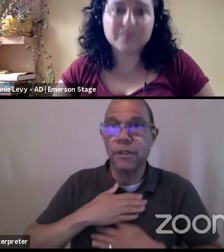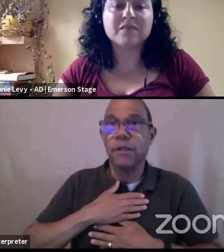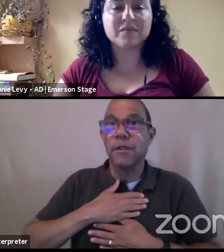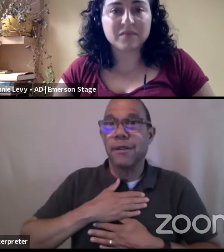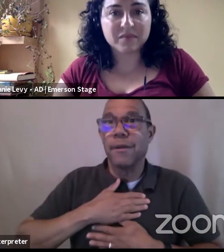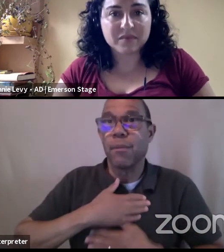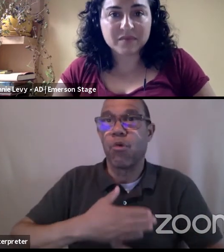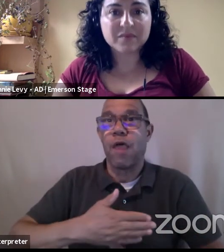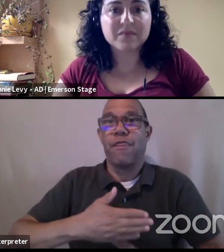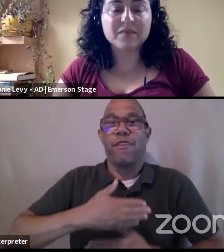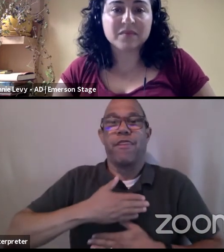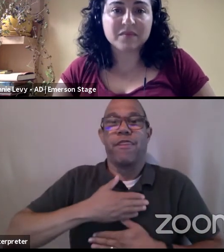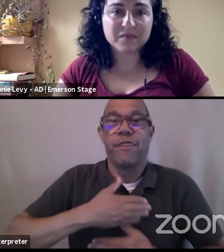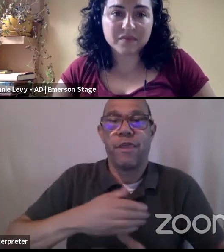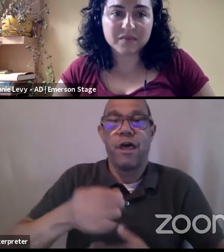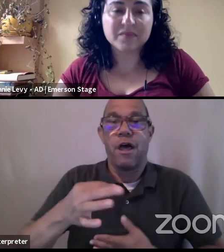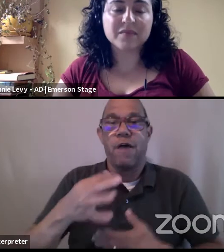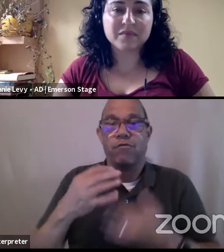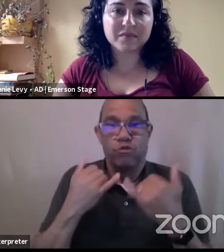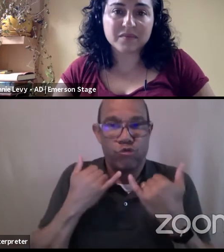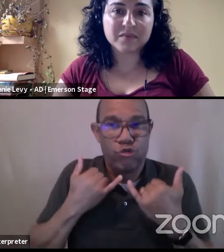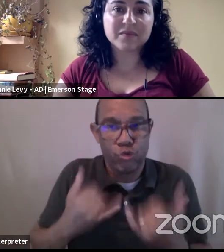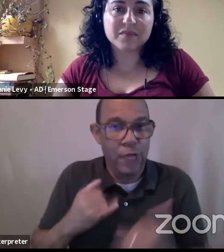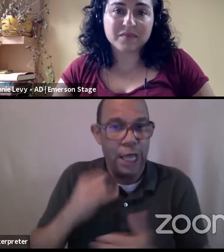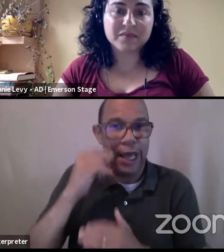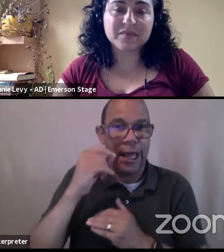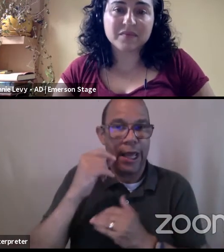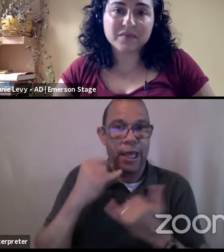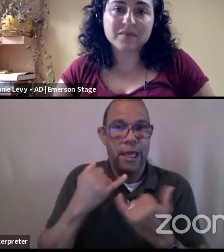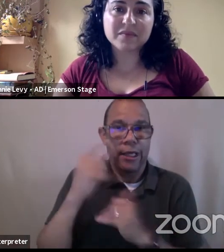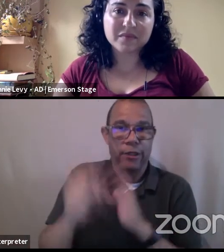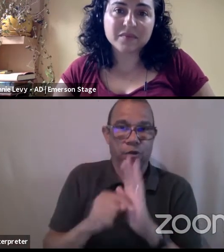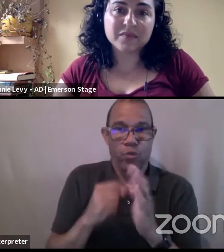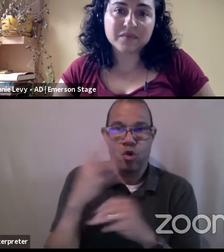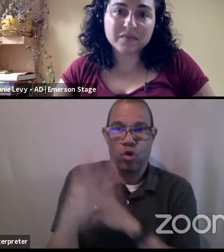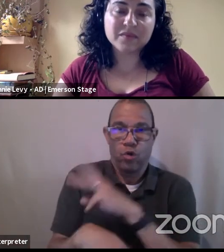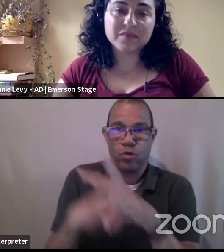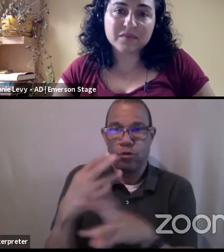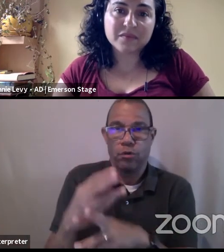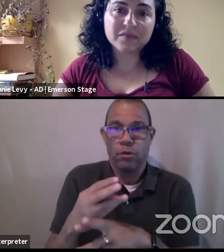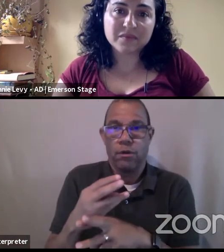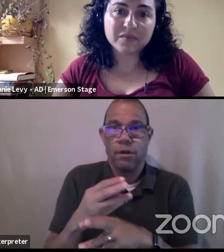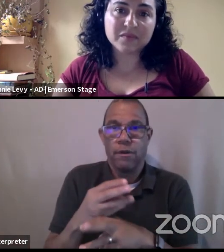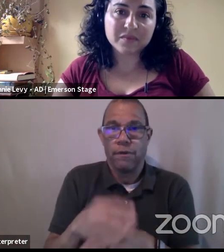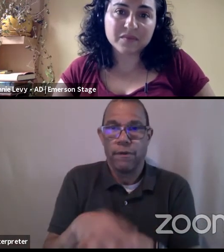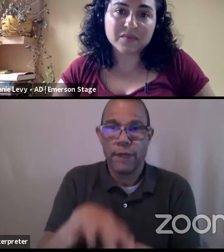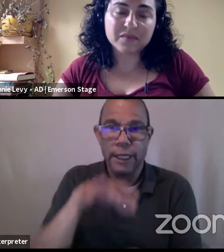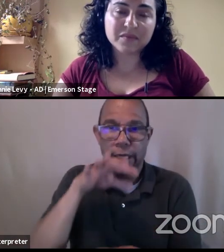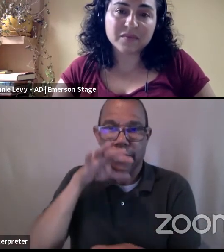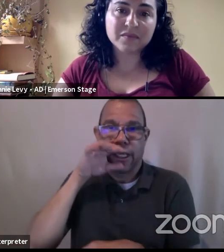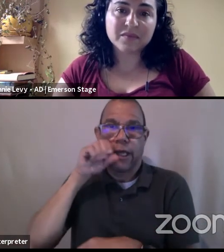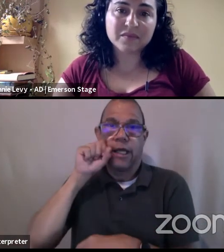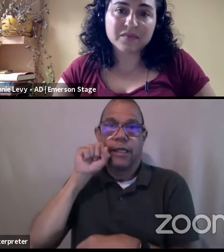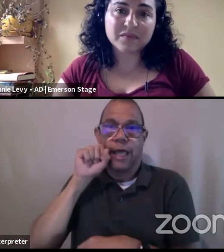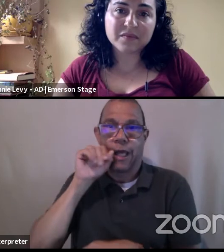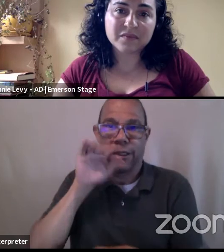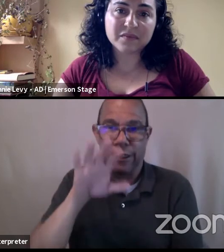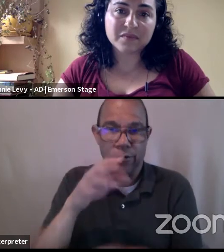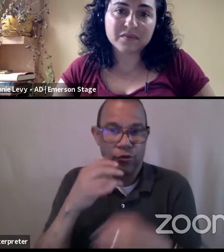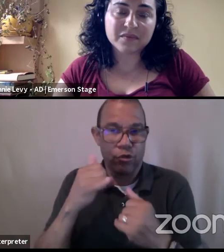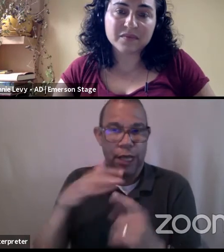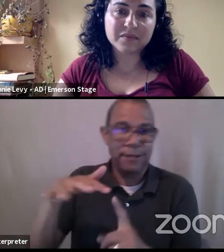the intake and the, the inhale and the exhale of the atmosphere that we live in today. We can't just, the